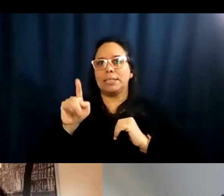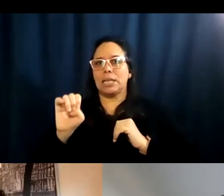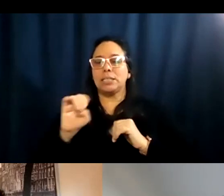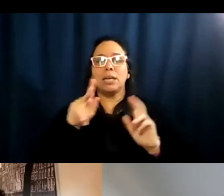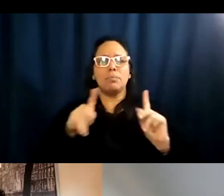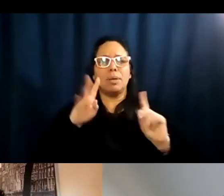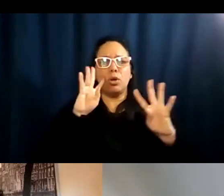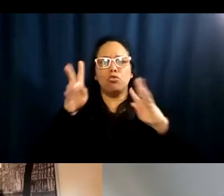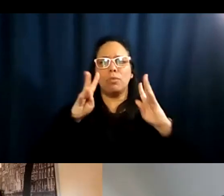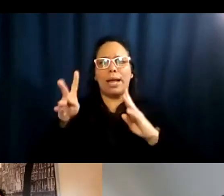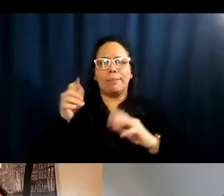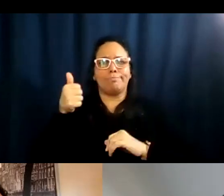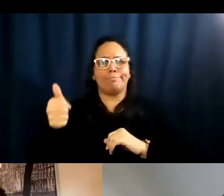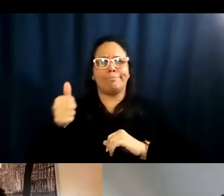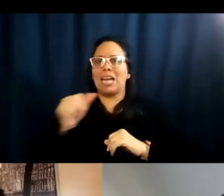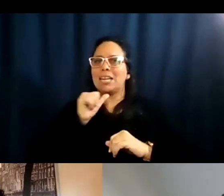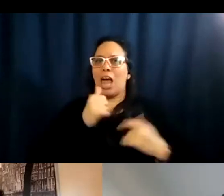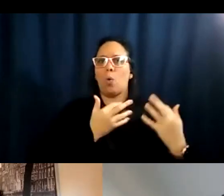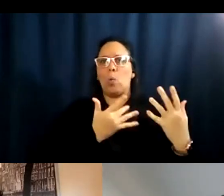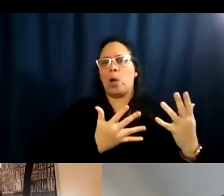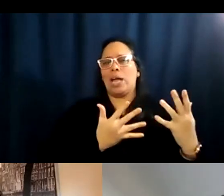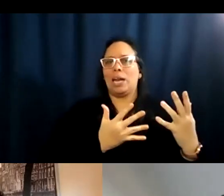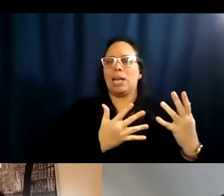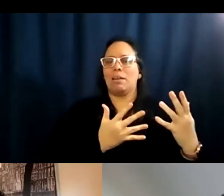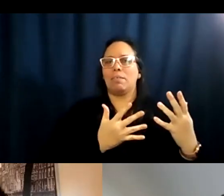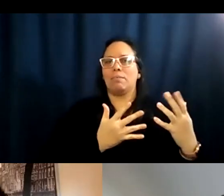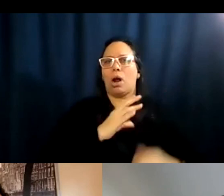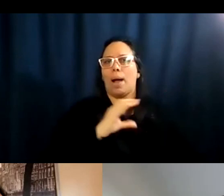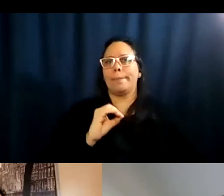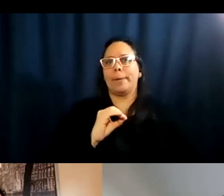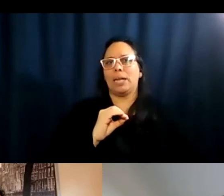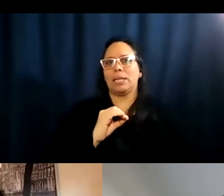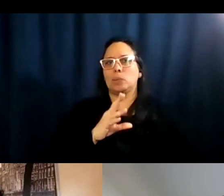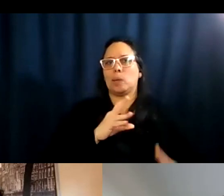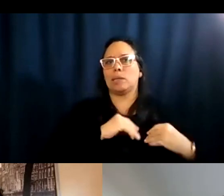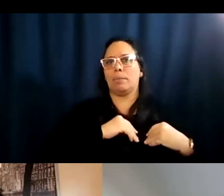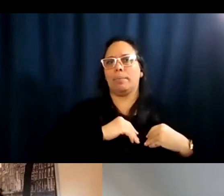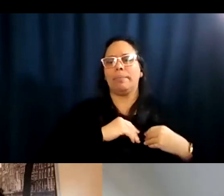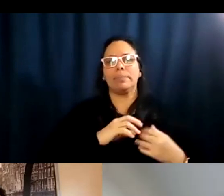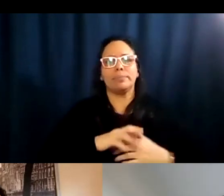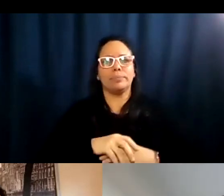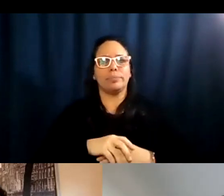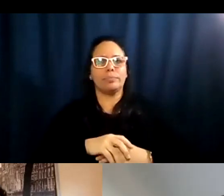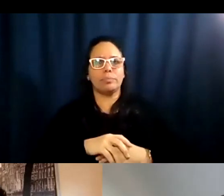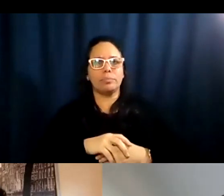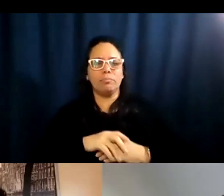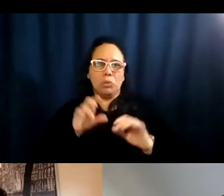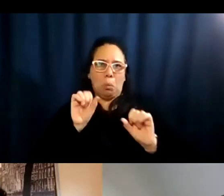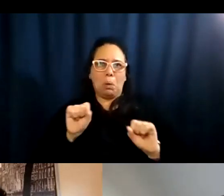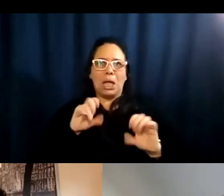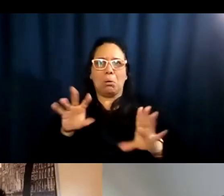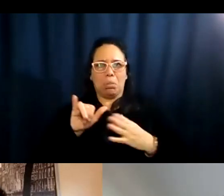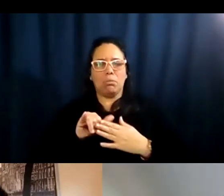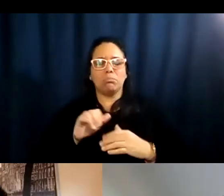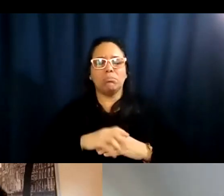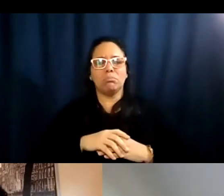waiting for these gatekeepers to let them in. And I don't think there's a reason why we couldn't work to reach that point in